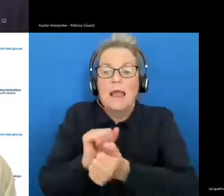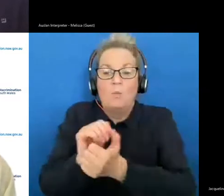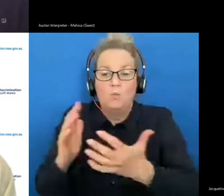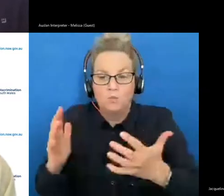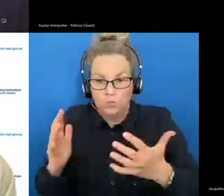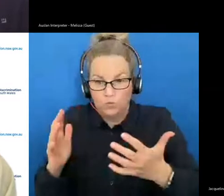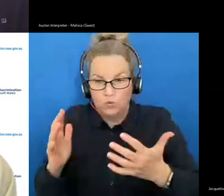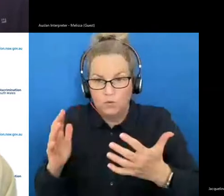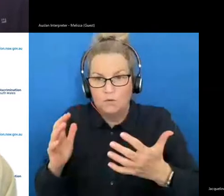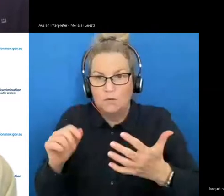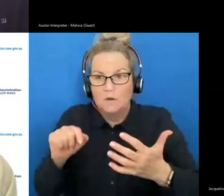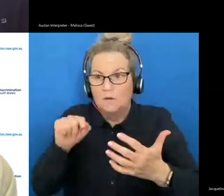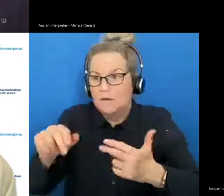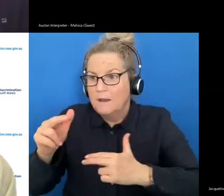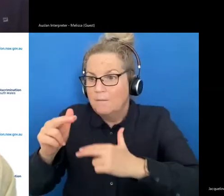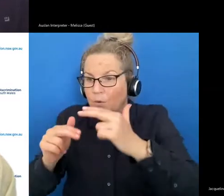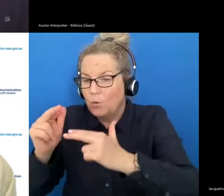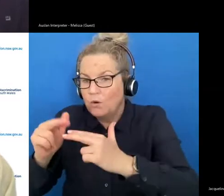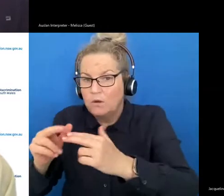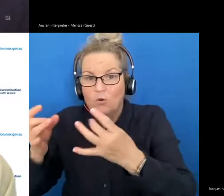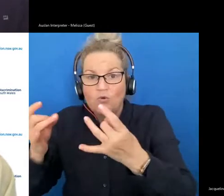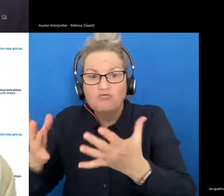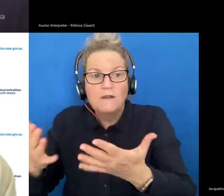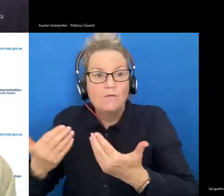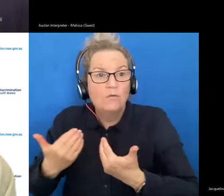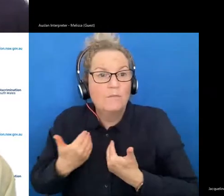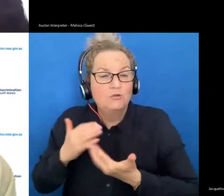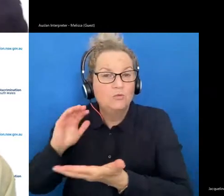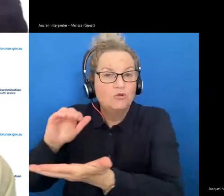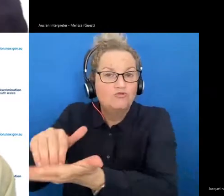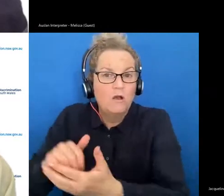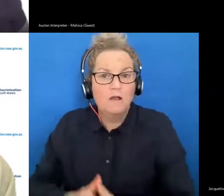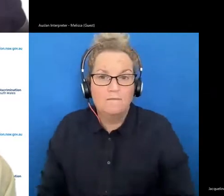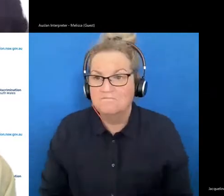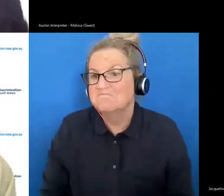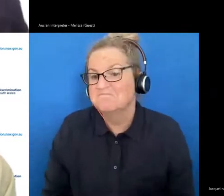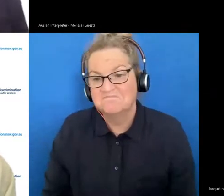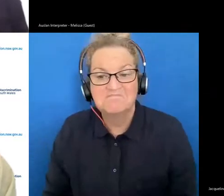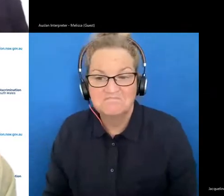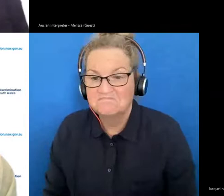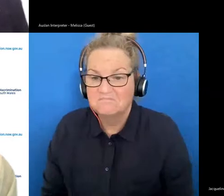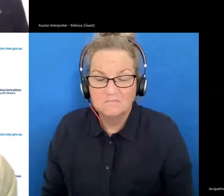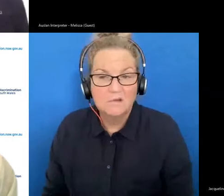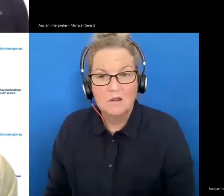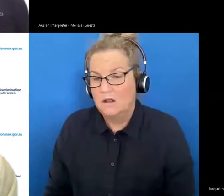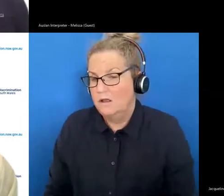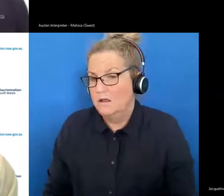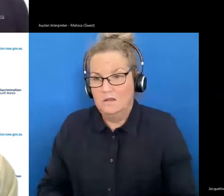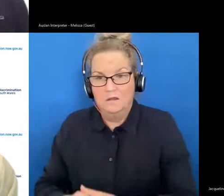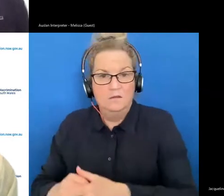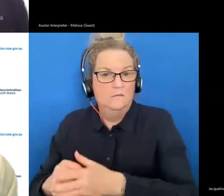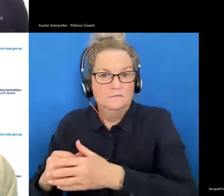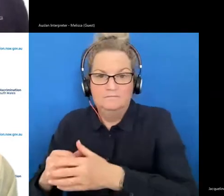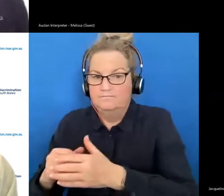a building that had been changed for me, the office, you know, the bathroom had already